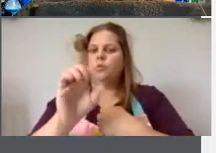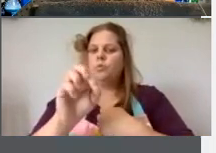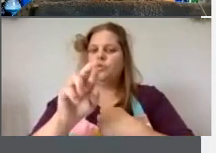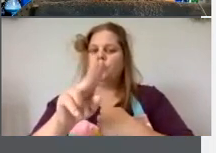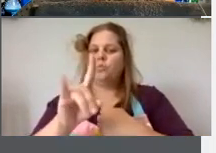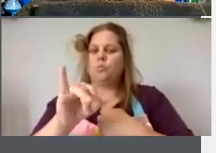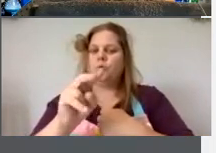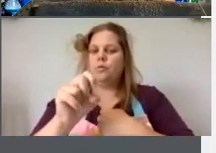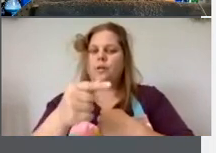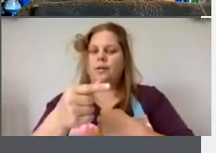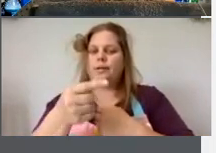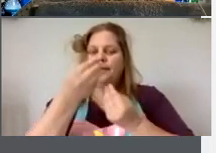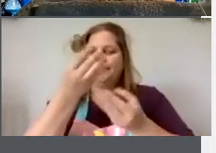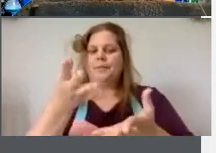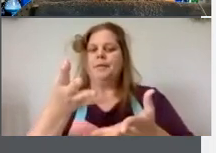Okay.